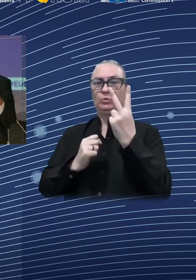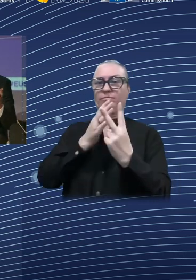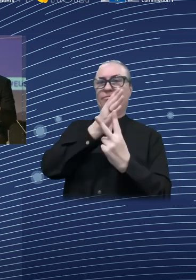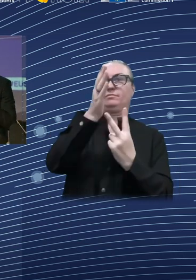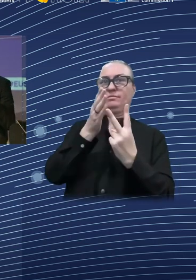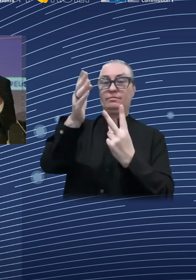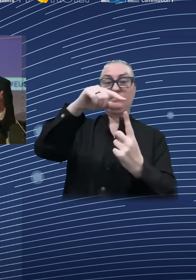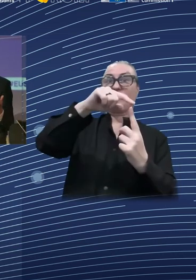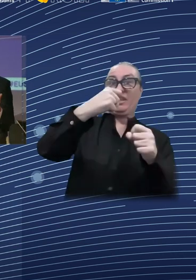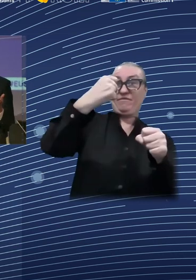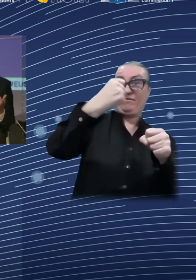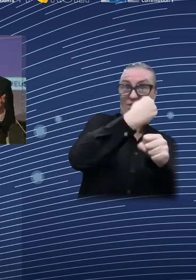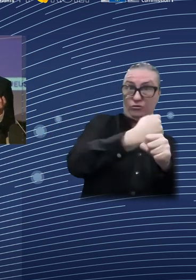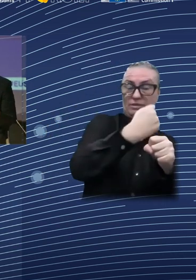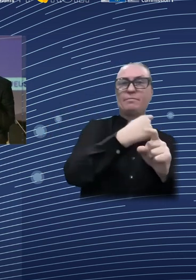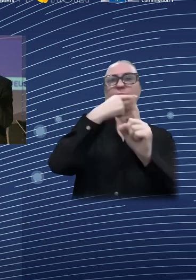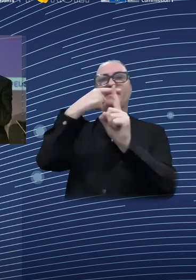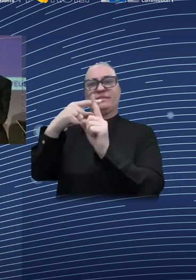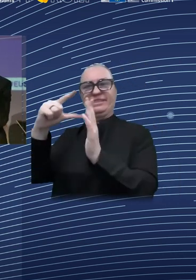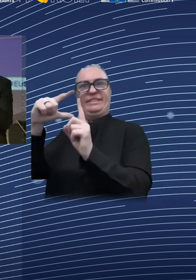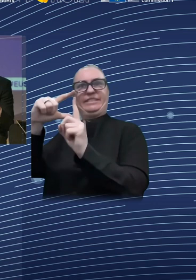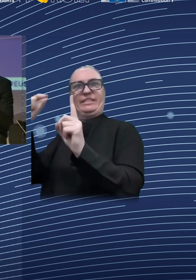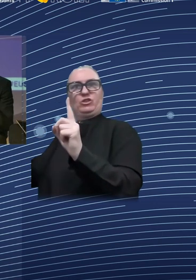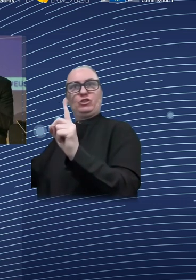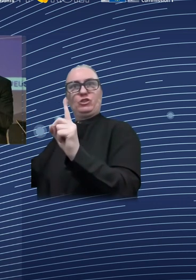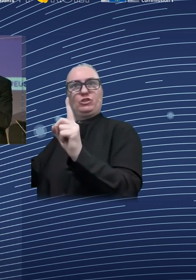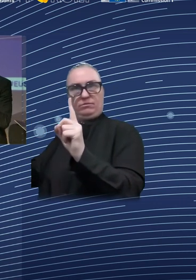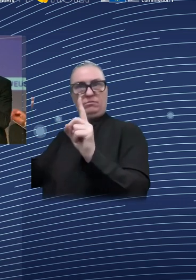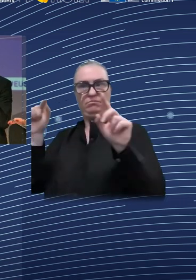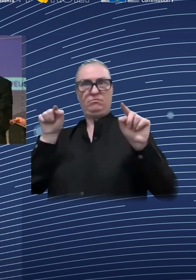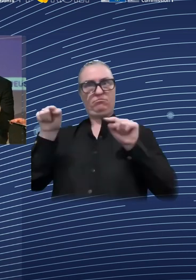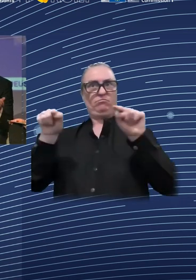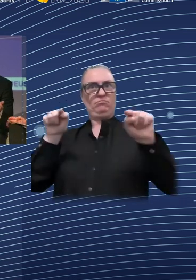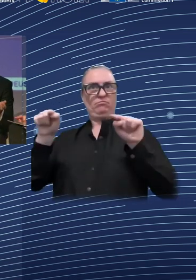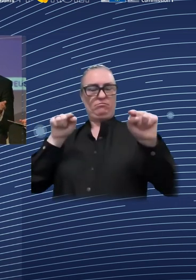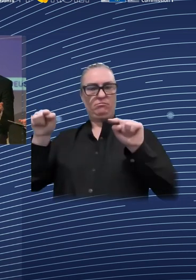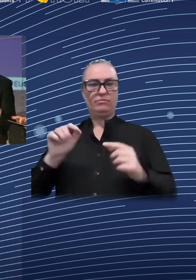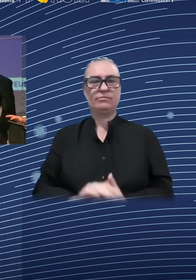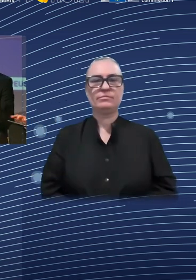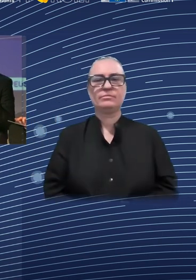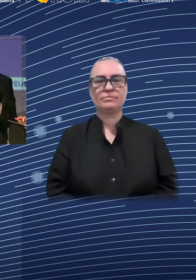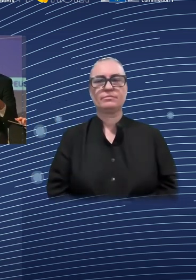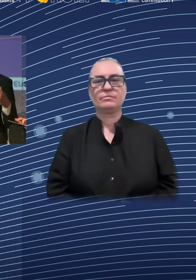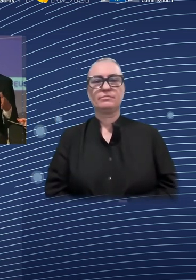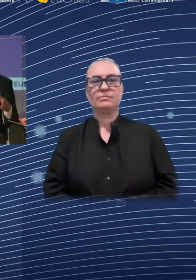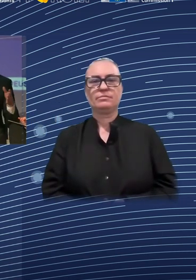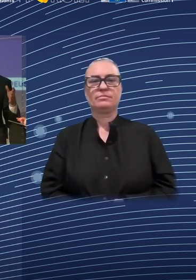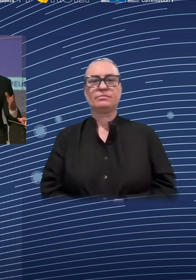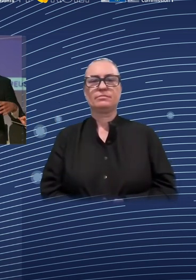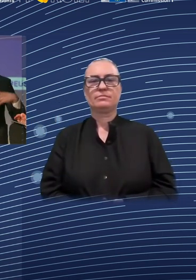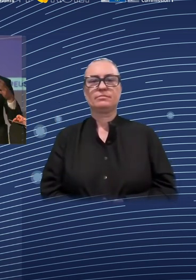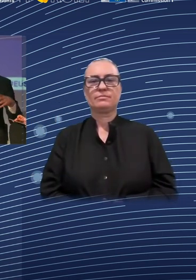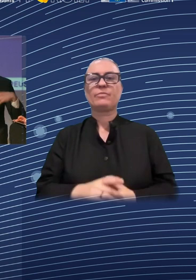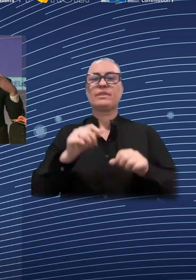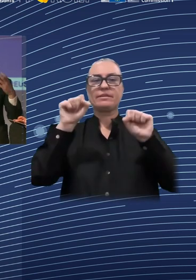can find some outstanding examples, but when you go to the reality of a lot of SMEs and so on, they are digitalized, but it's